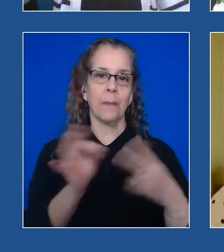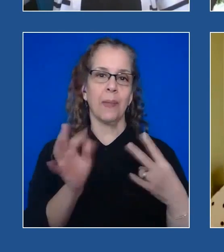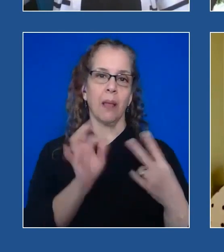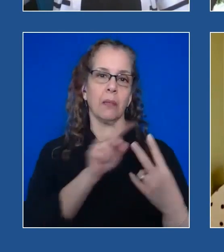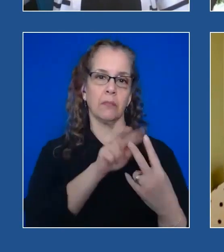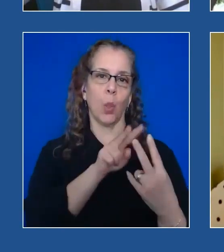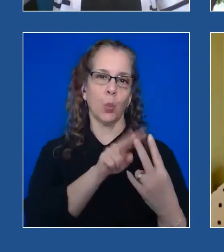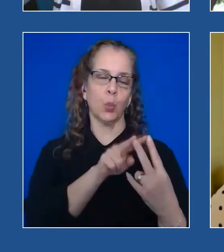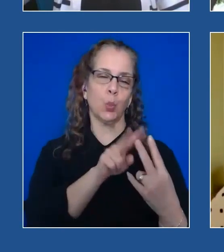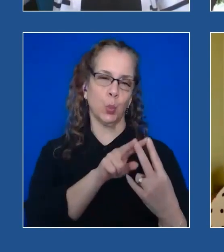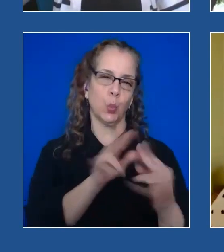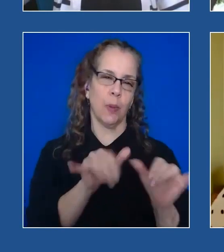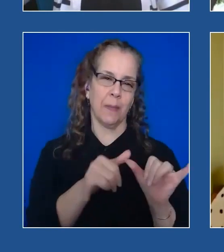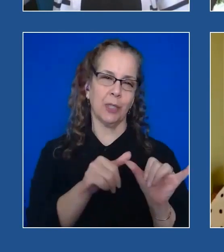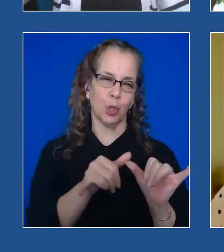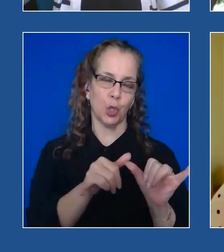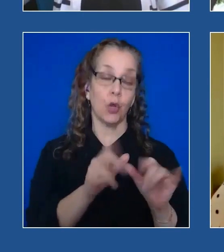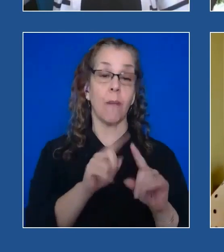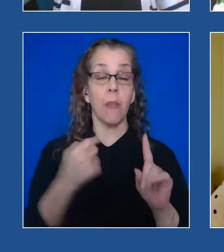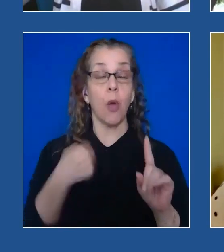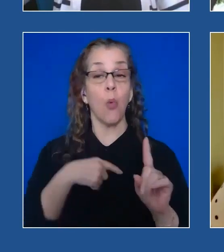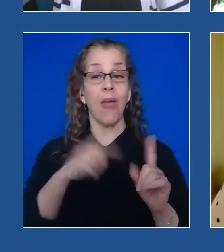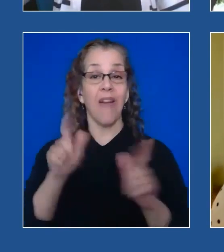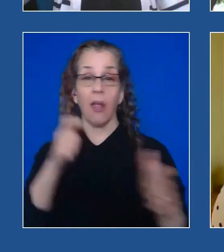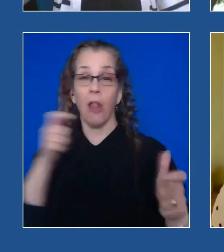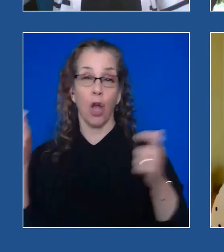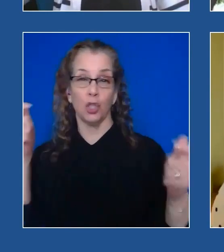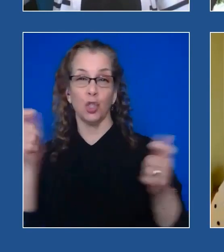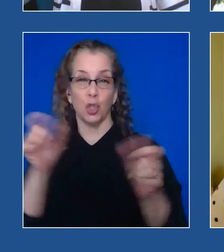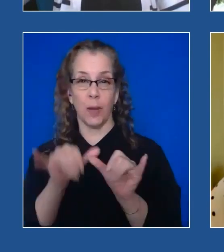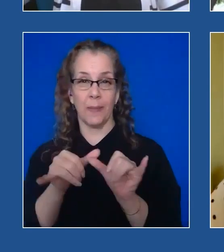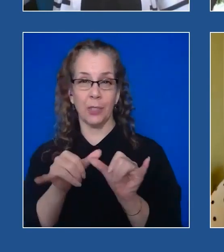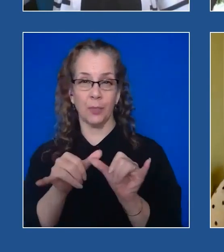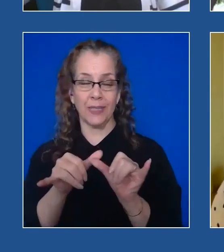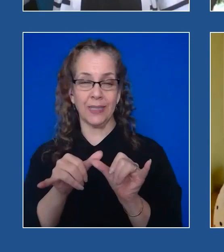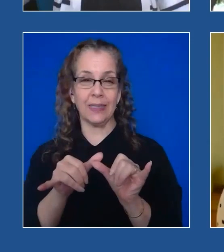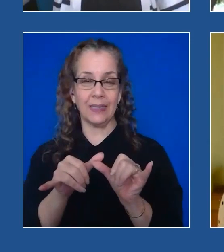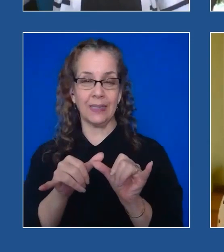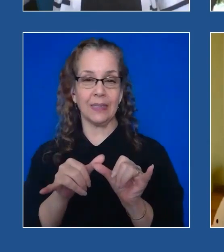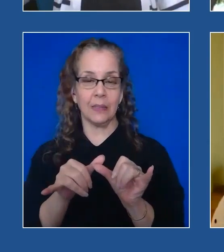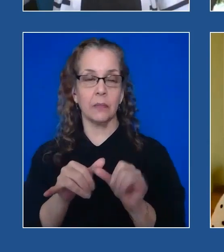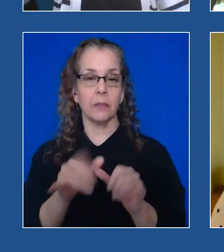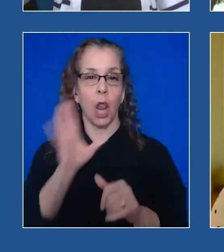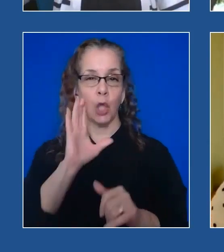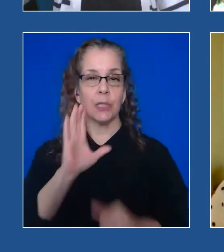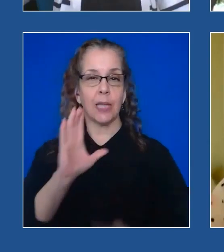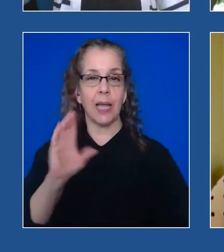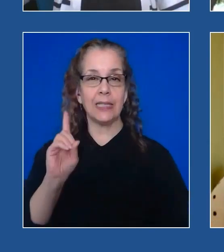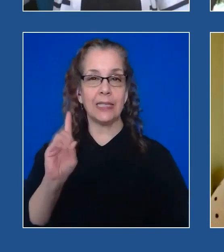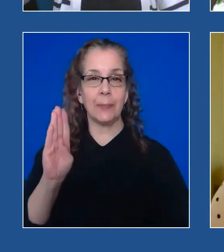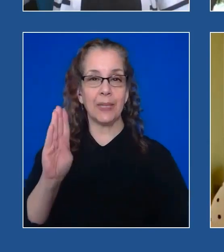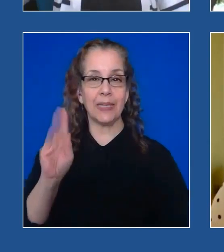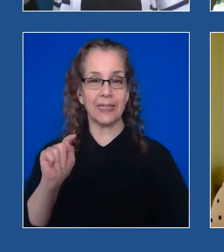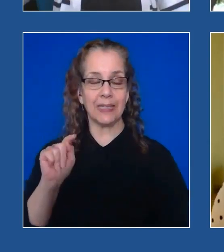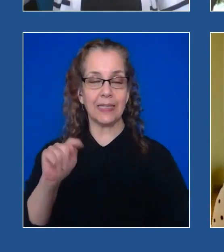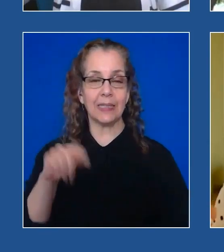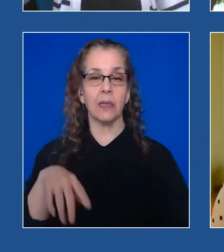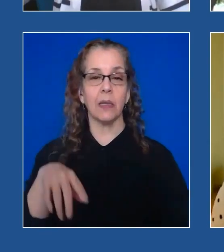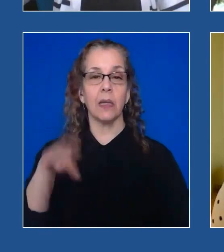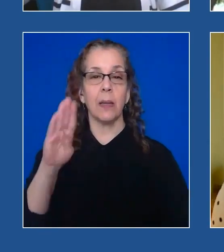But then we have our larger measurement battery that looks at some DBT, BPD, more